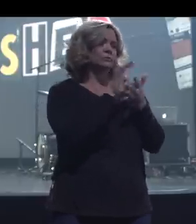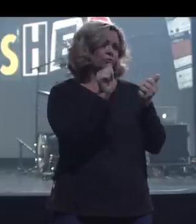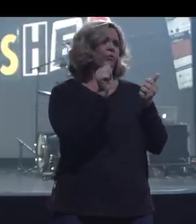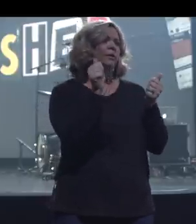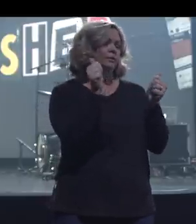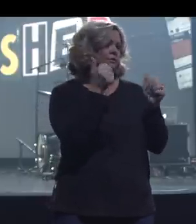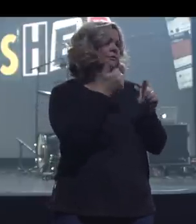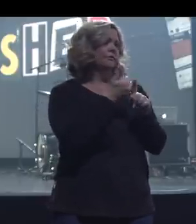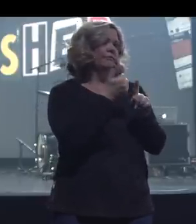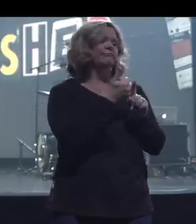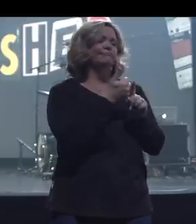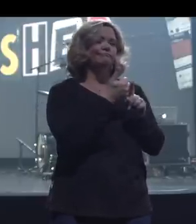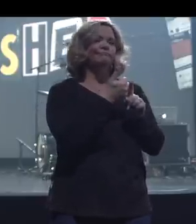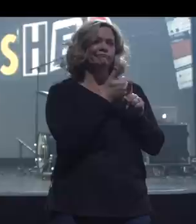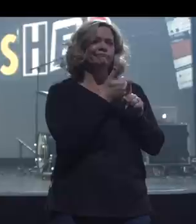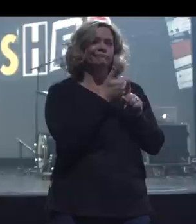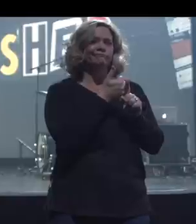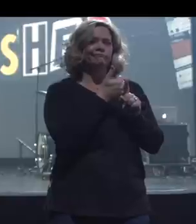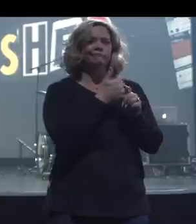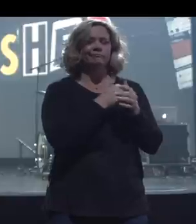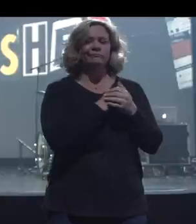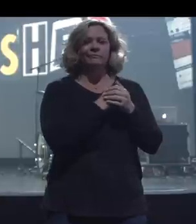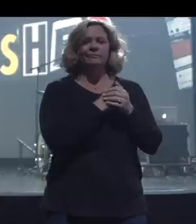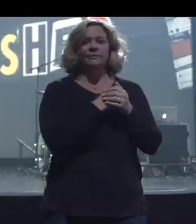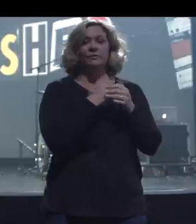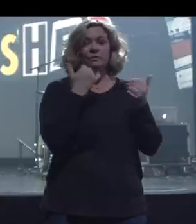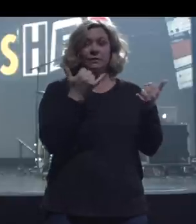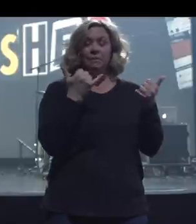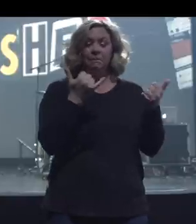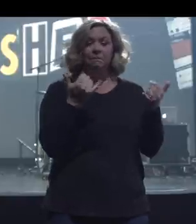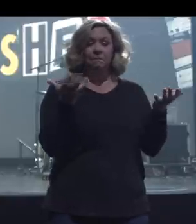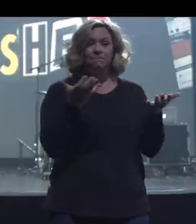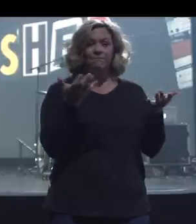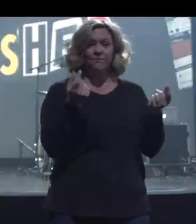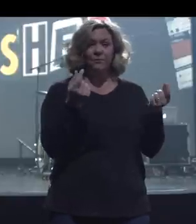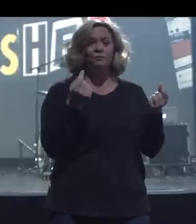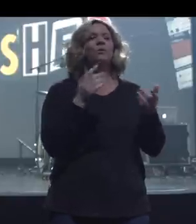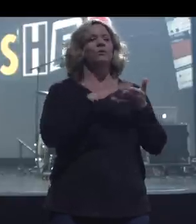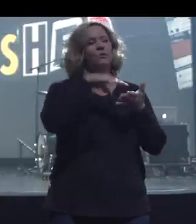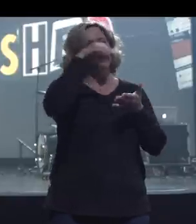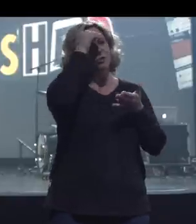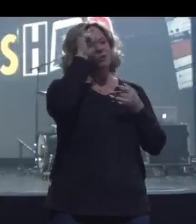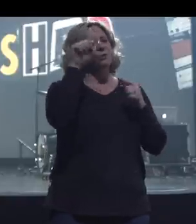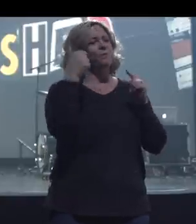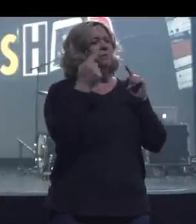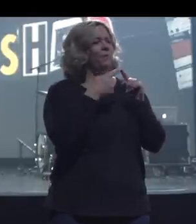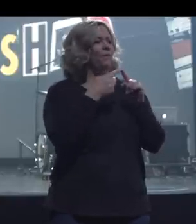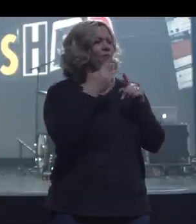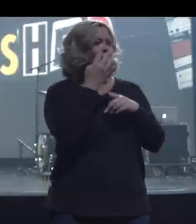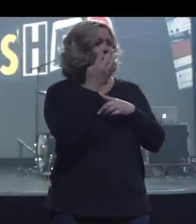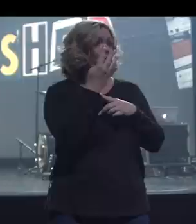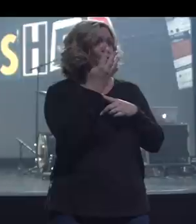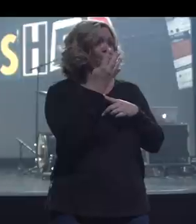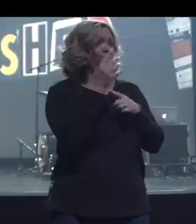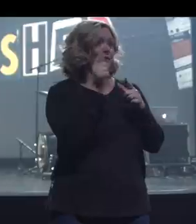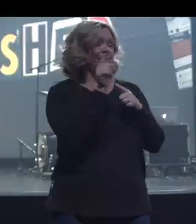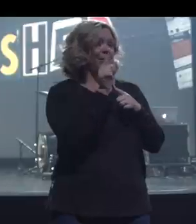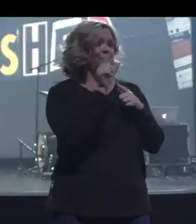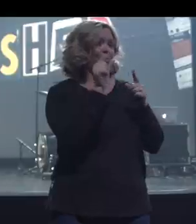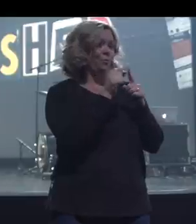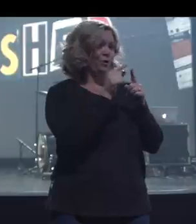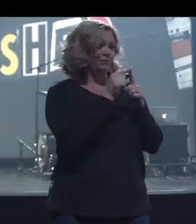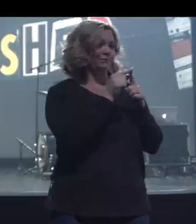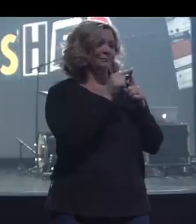That's what's on the line. And so today, we're gonna learn about a four-letter word,